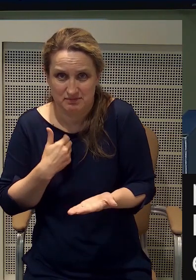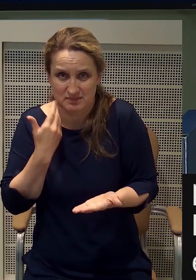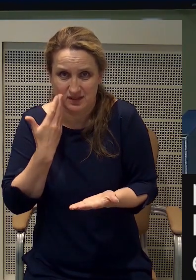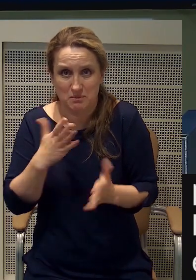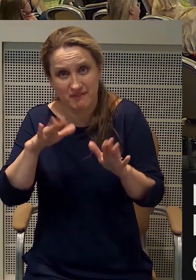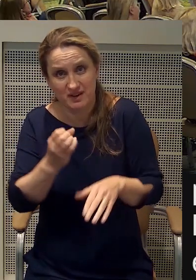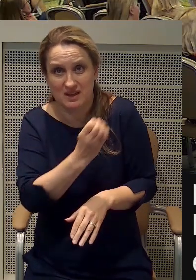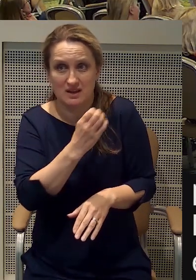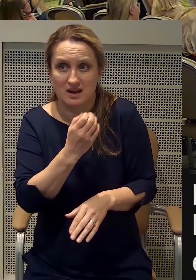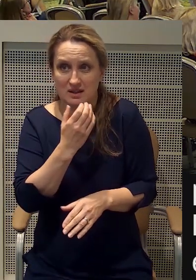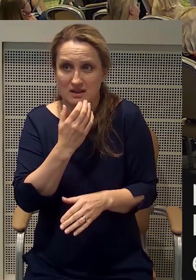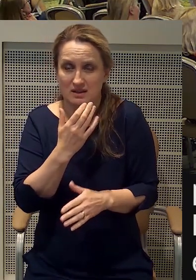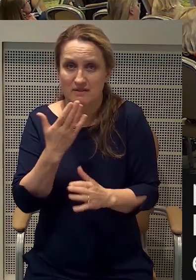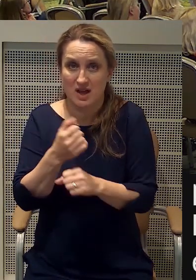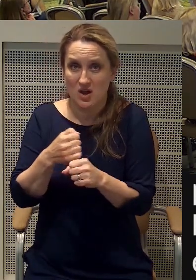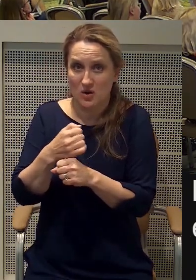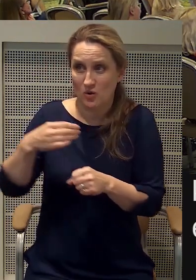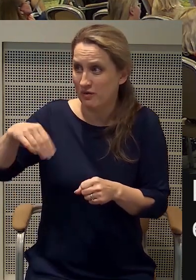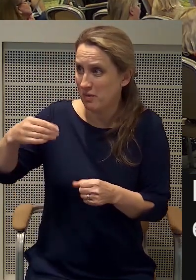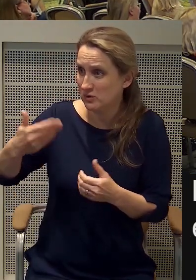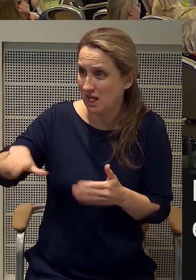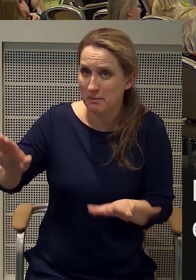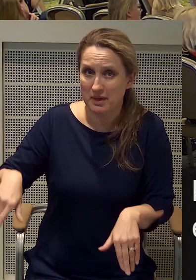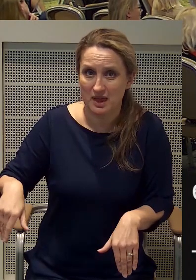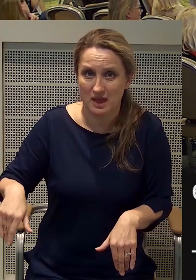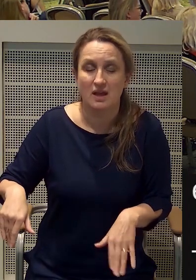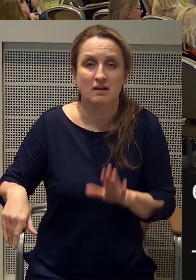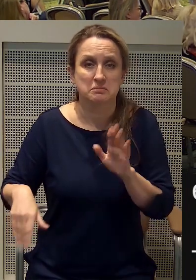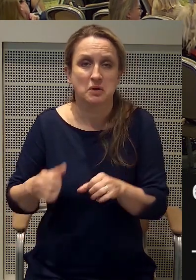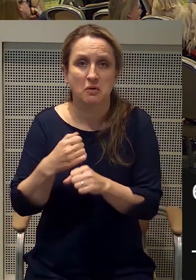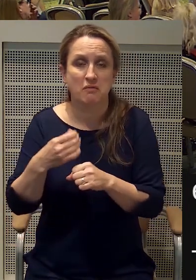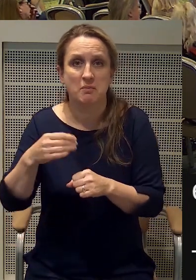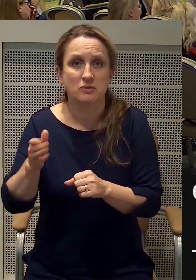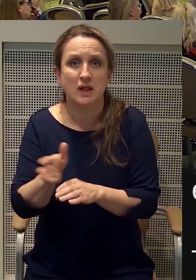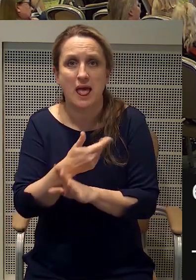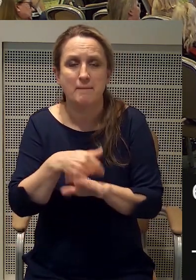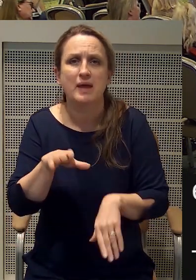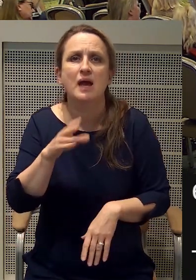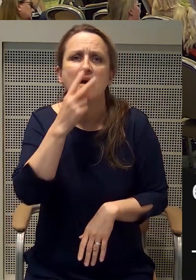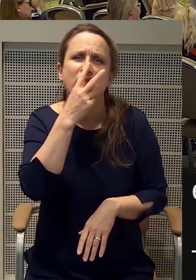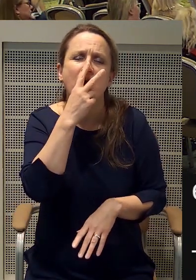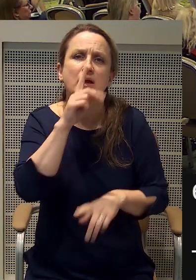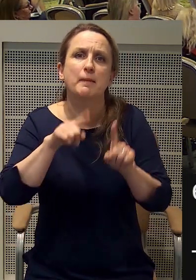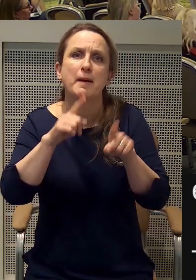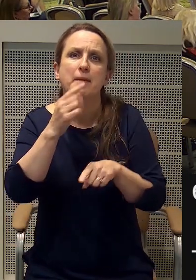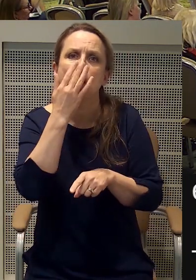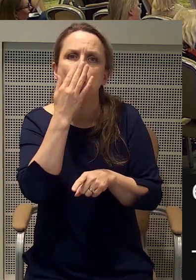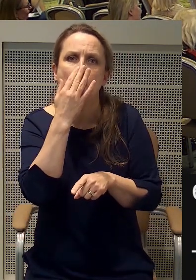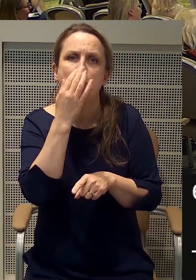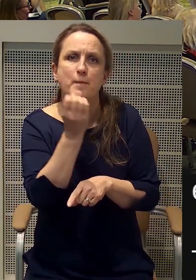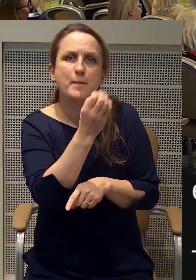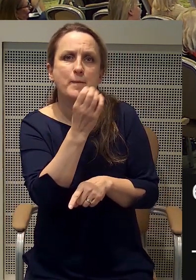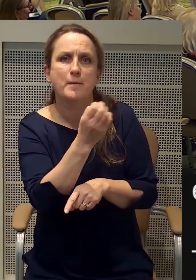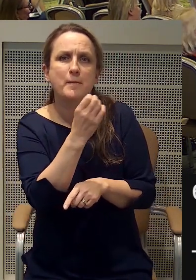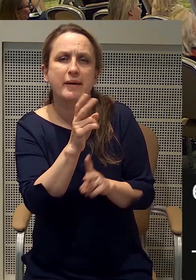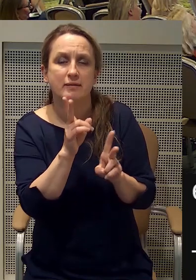want to see my slides. I can show them to you. I think the coffee break is over by now, but let's have a look at some